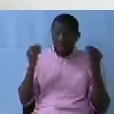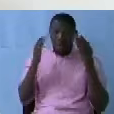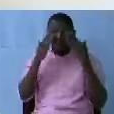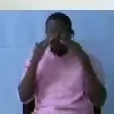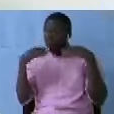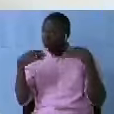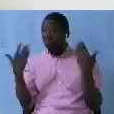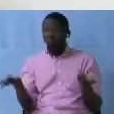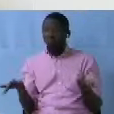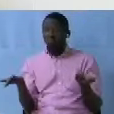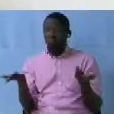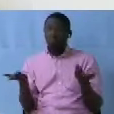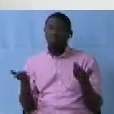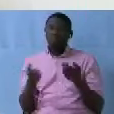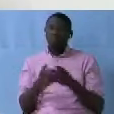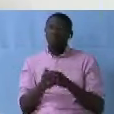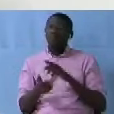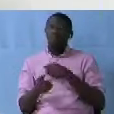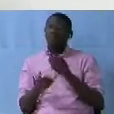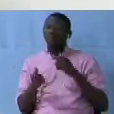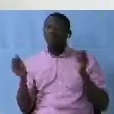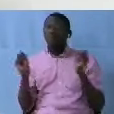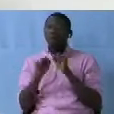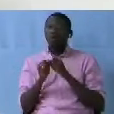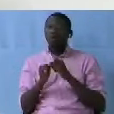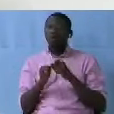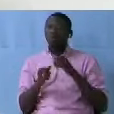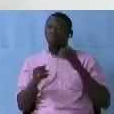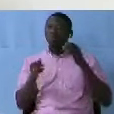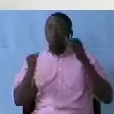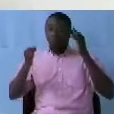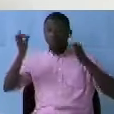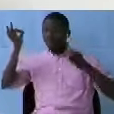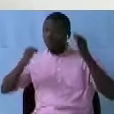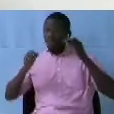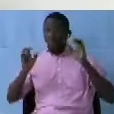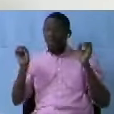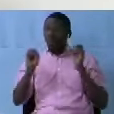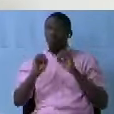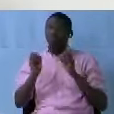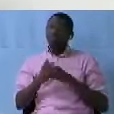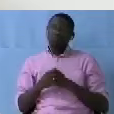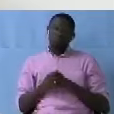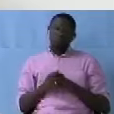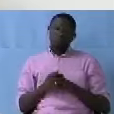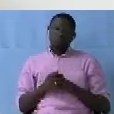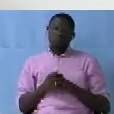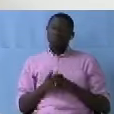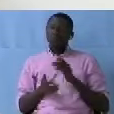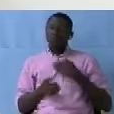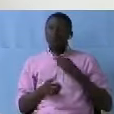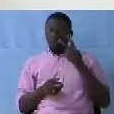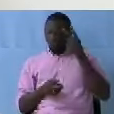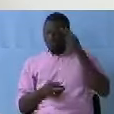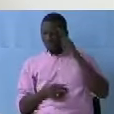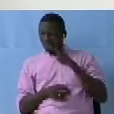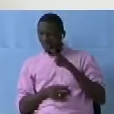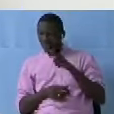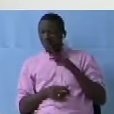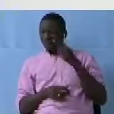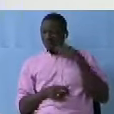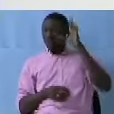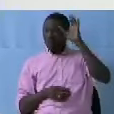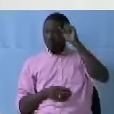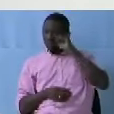without an open fair trial. That would have been the likely consequence. So, in a sense, you can understand